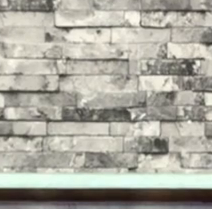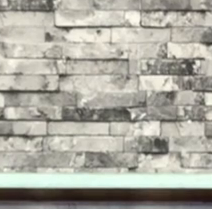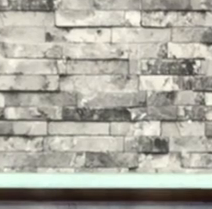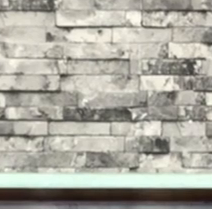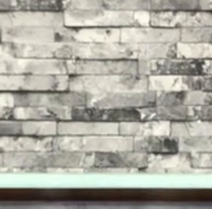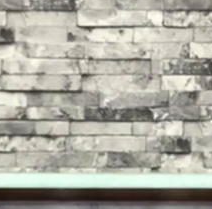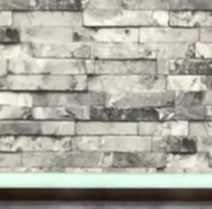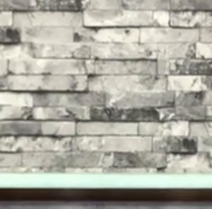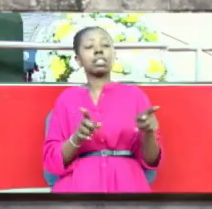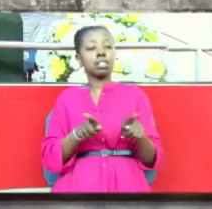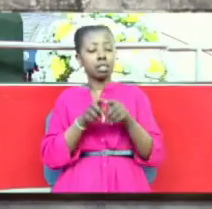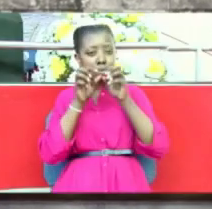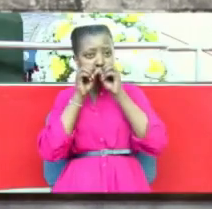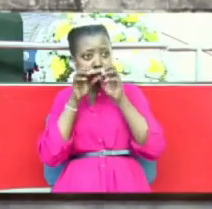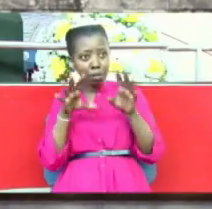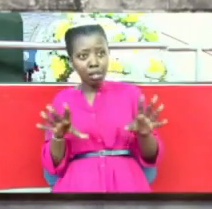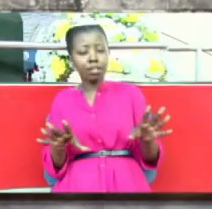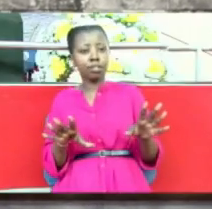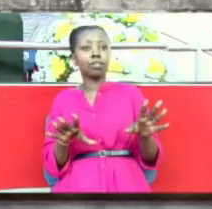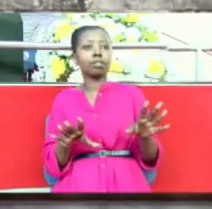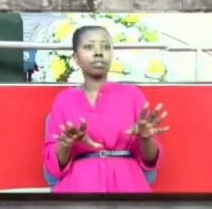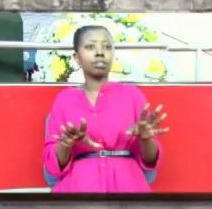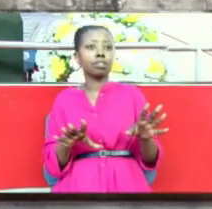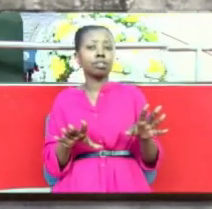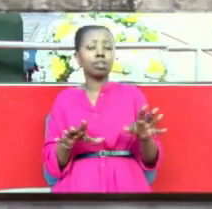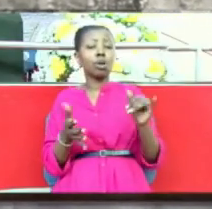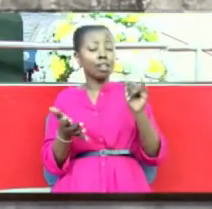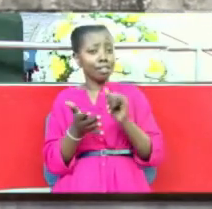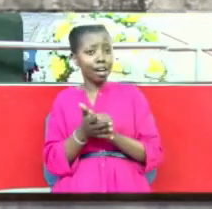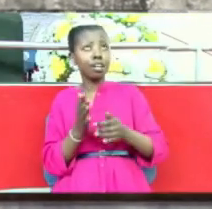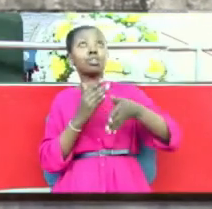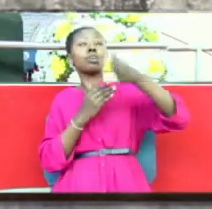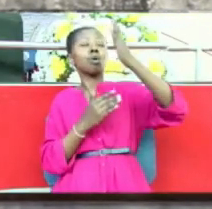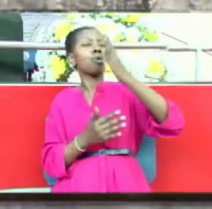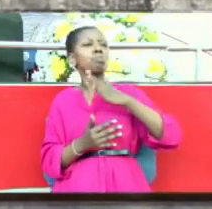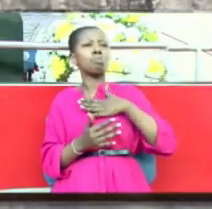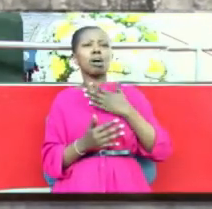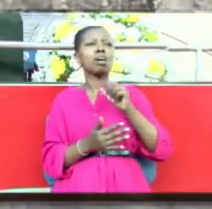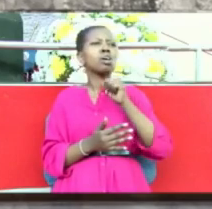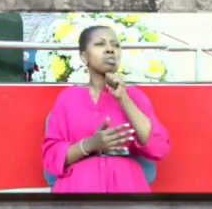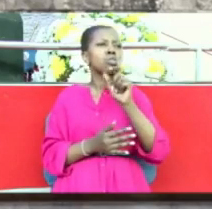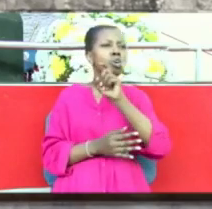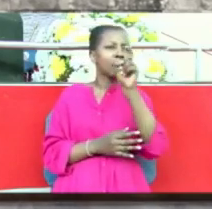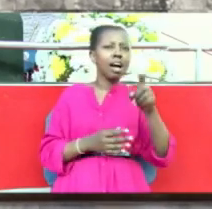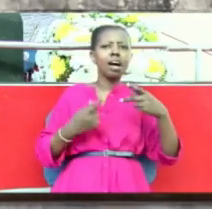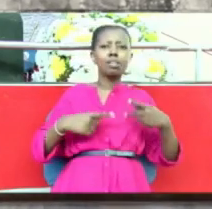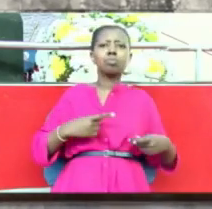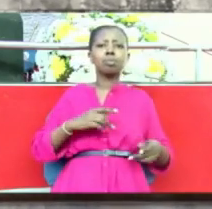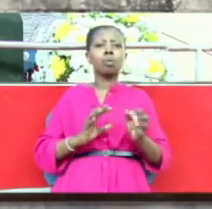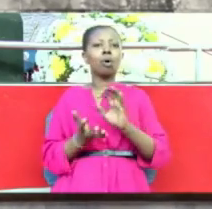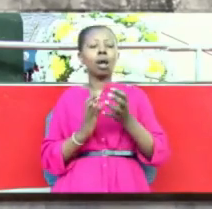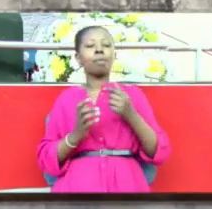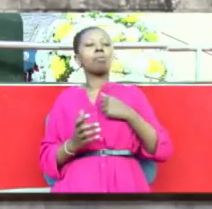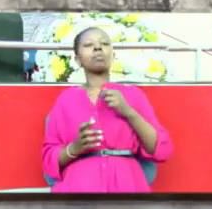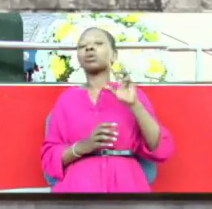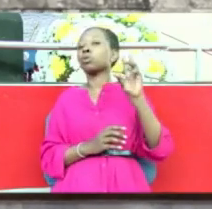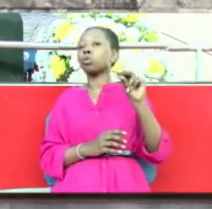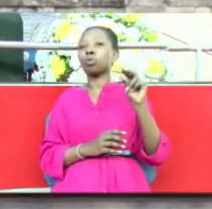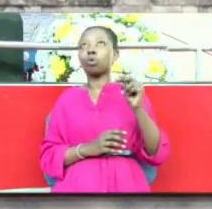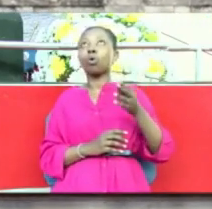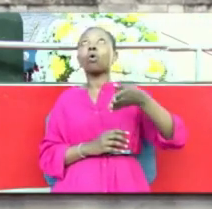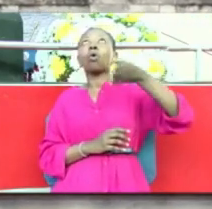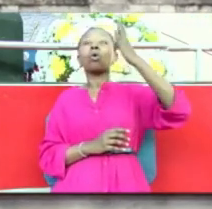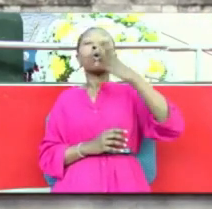and bless you. Oh, that is my God. He doesn't ask people about me. All what he needs